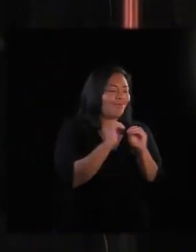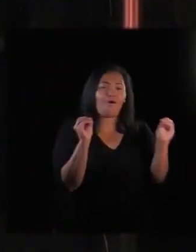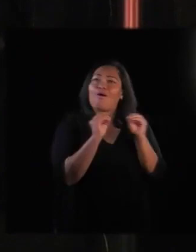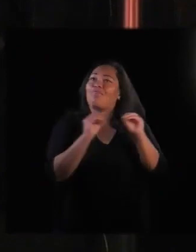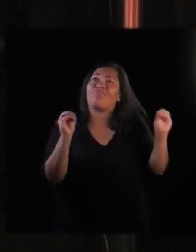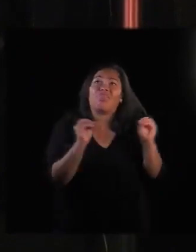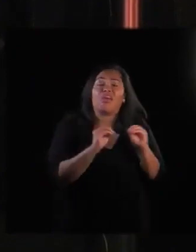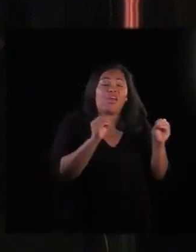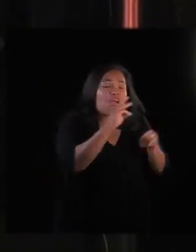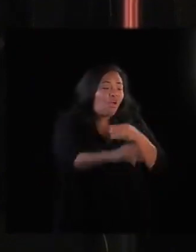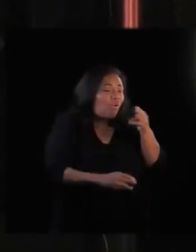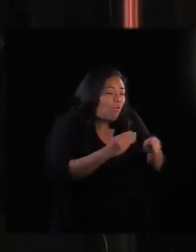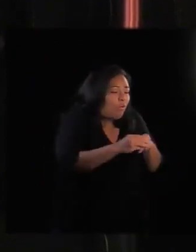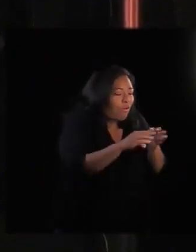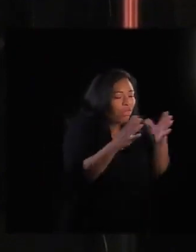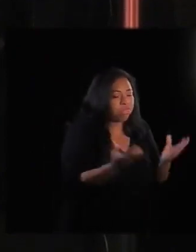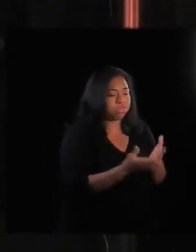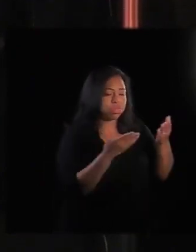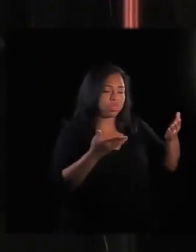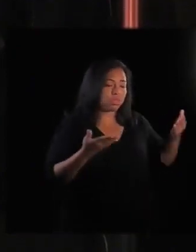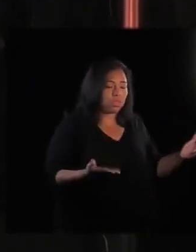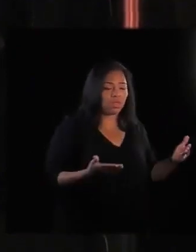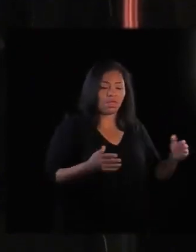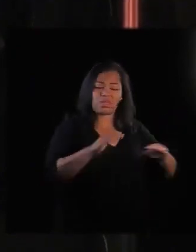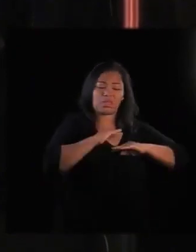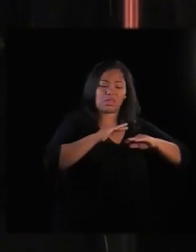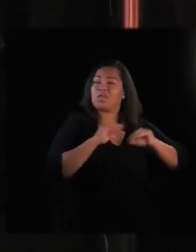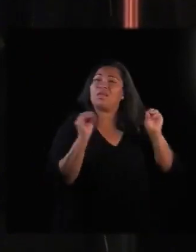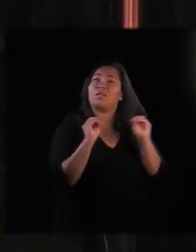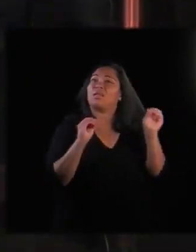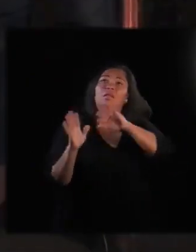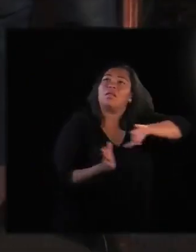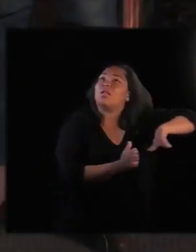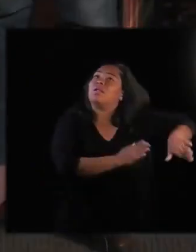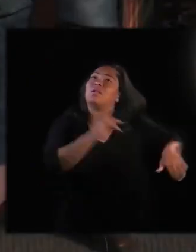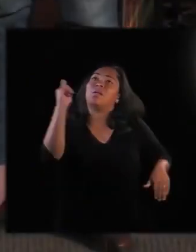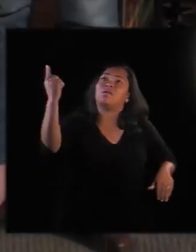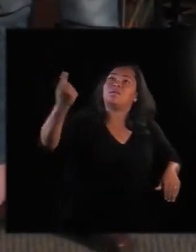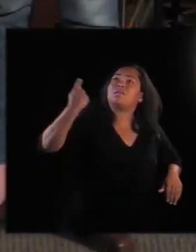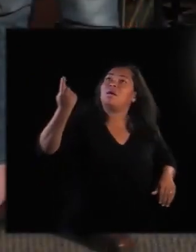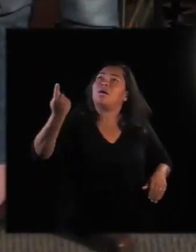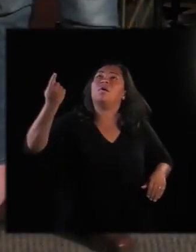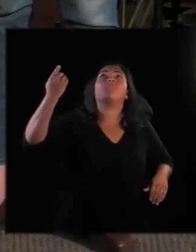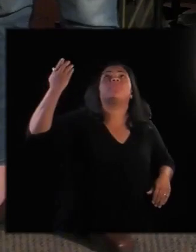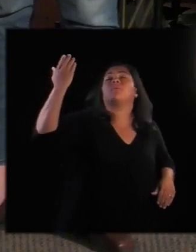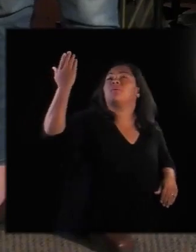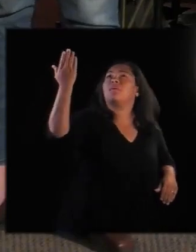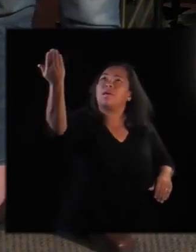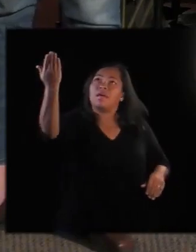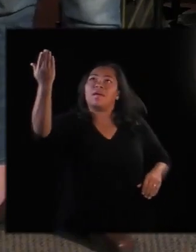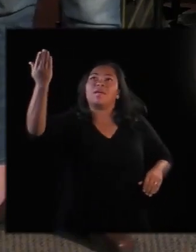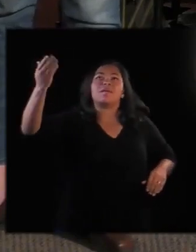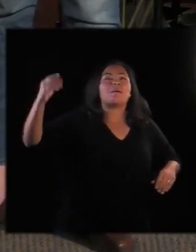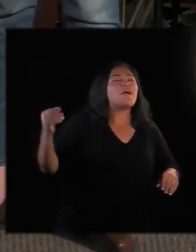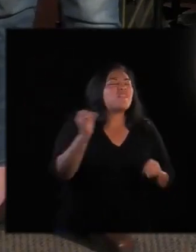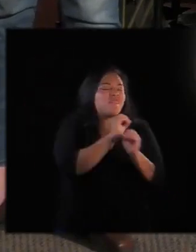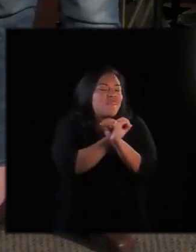There's nothing better than you, Lord. There's nothing.